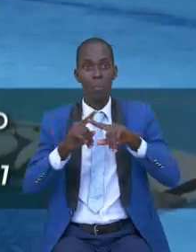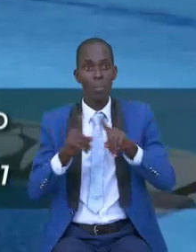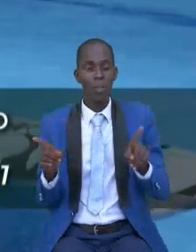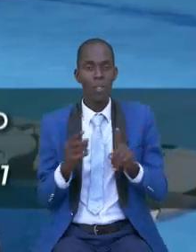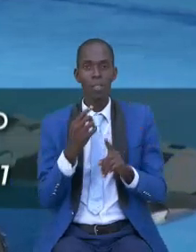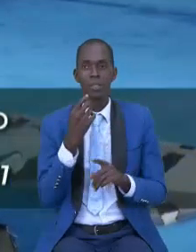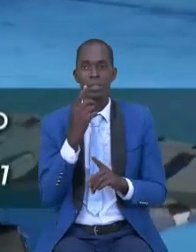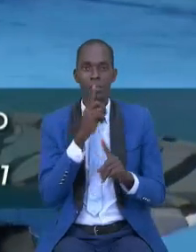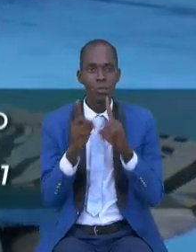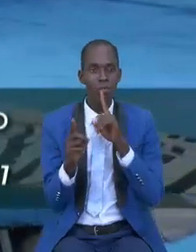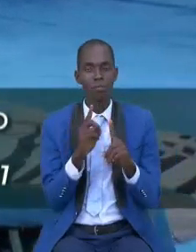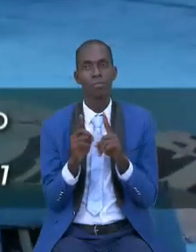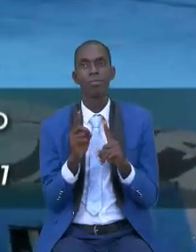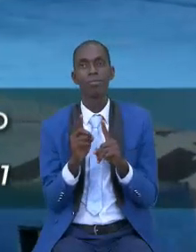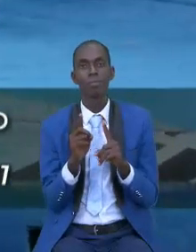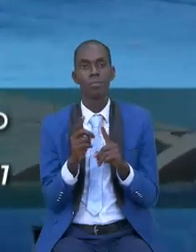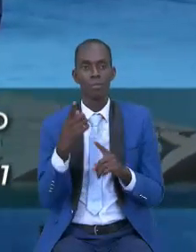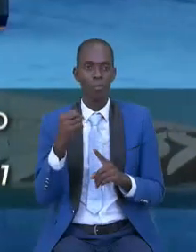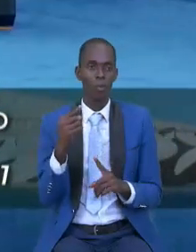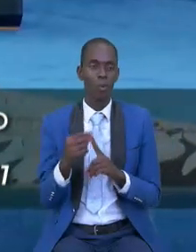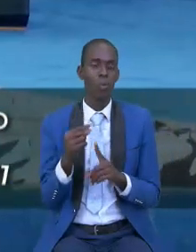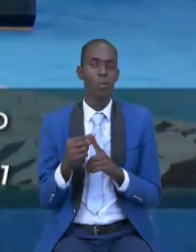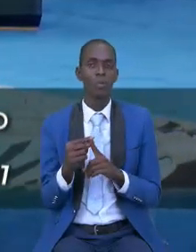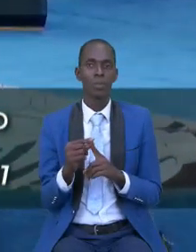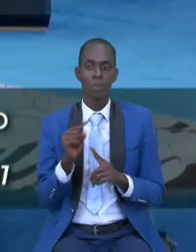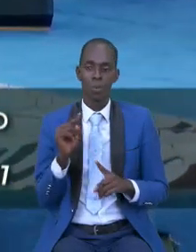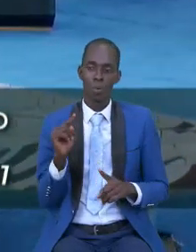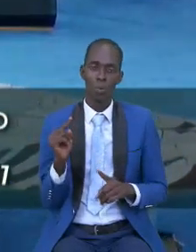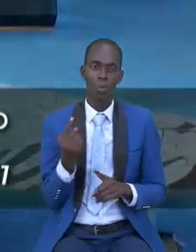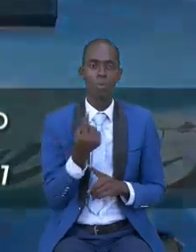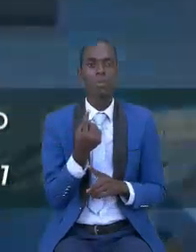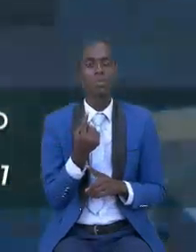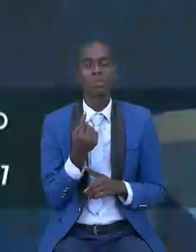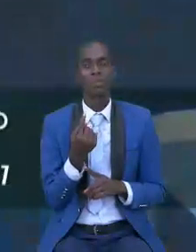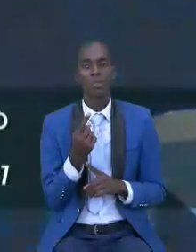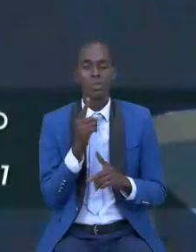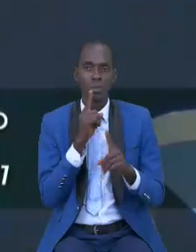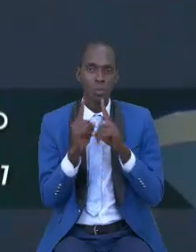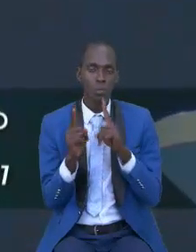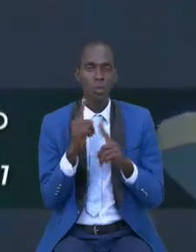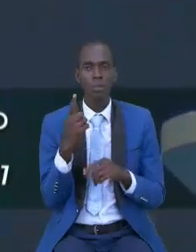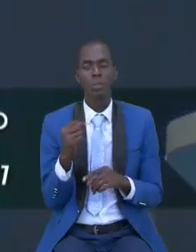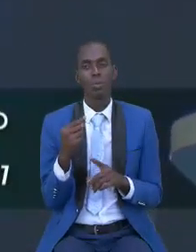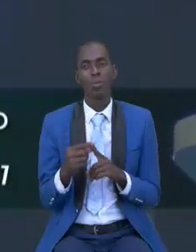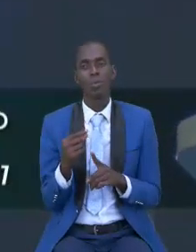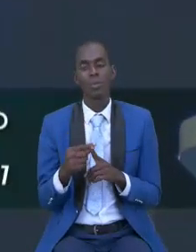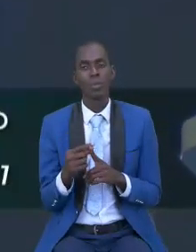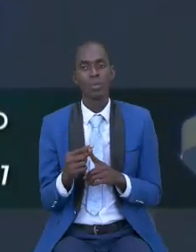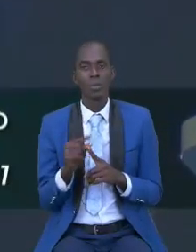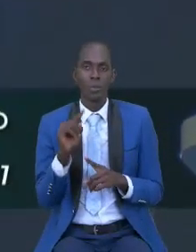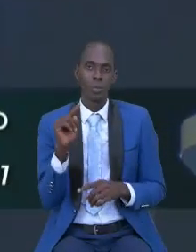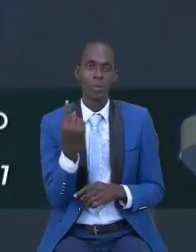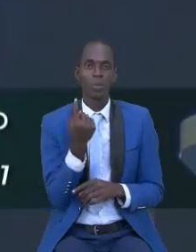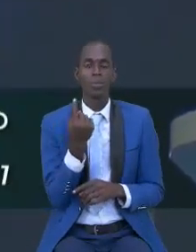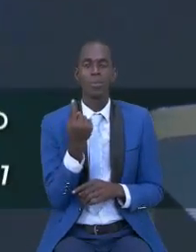speak the word only. Speak the word